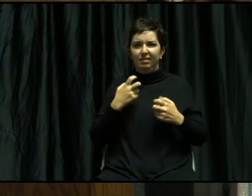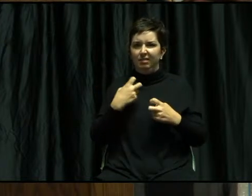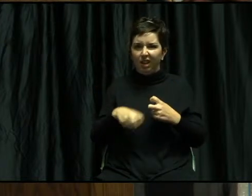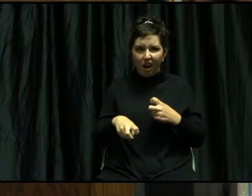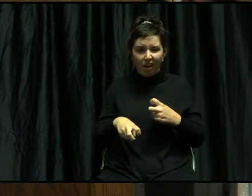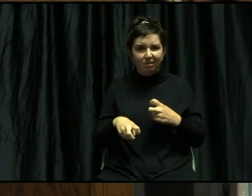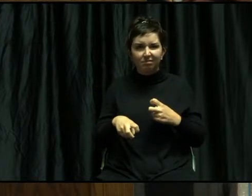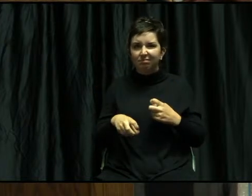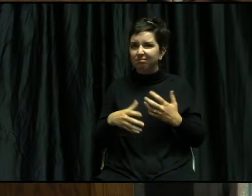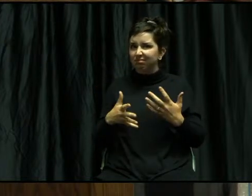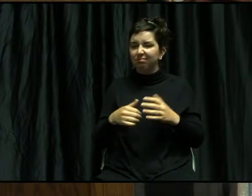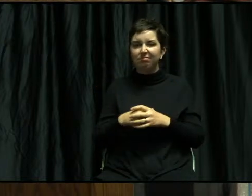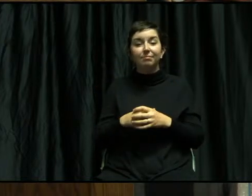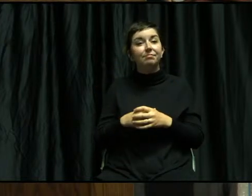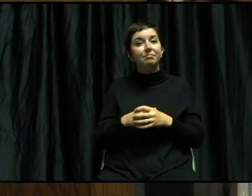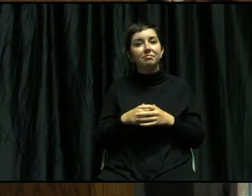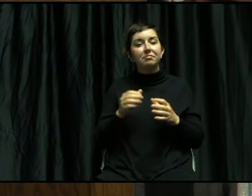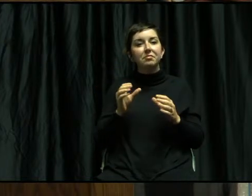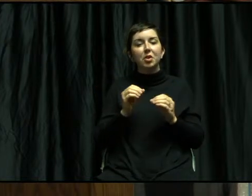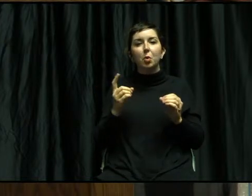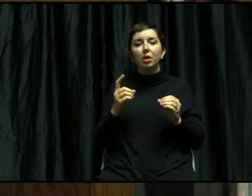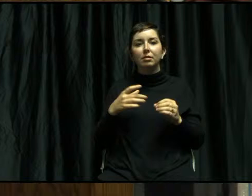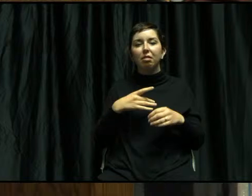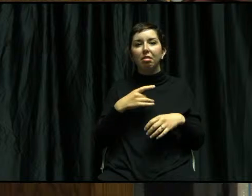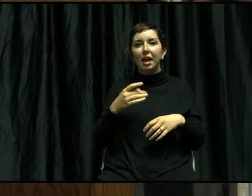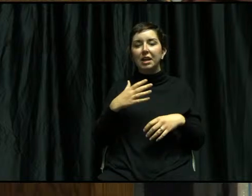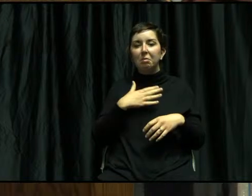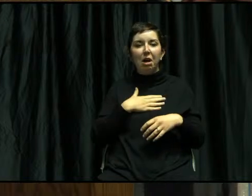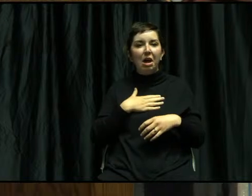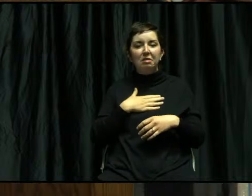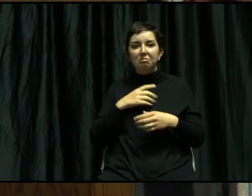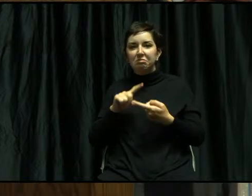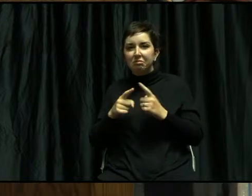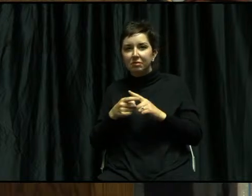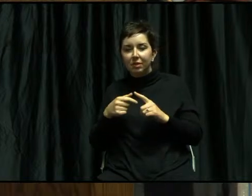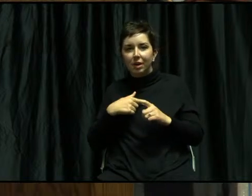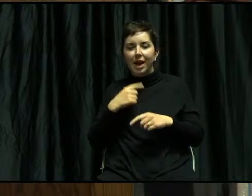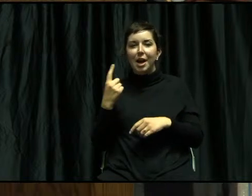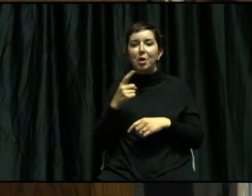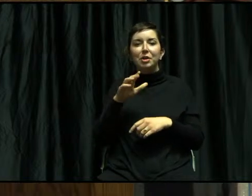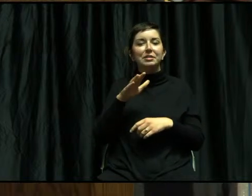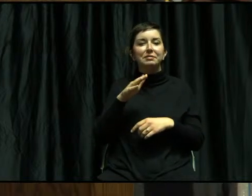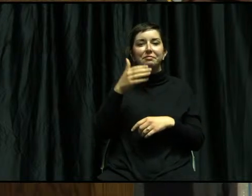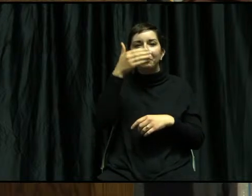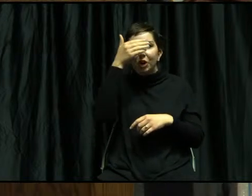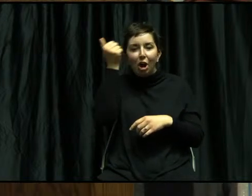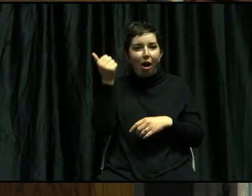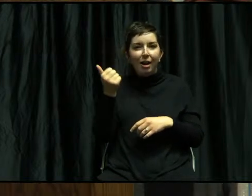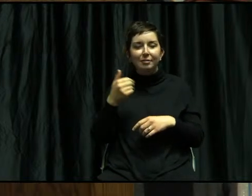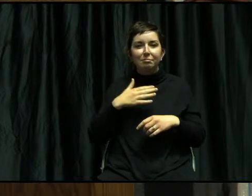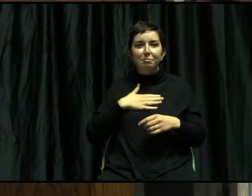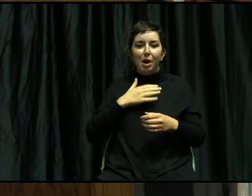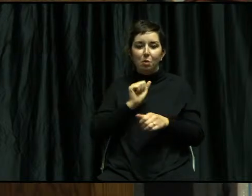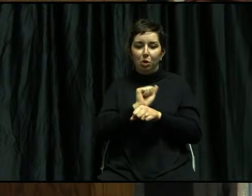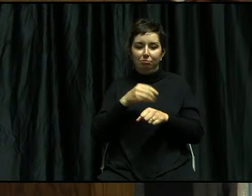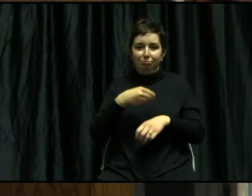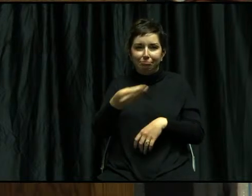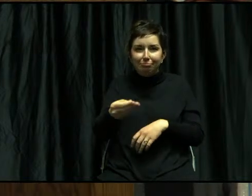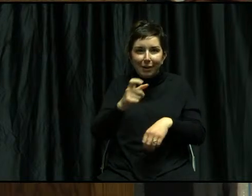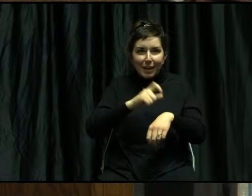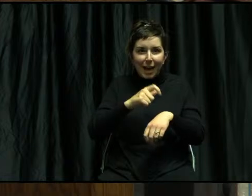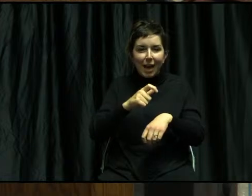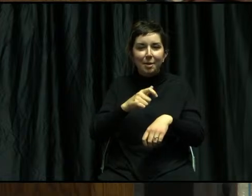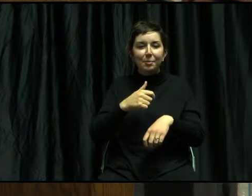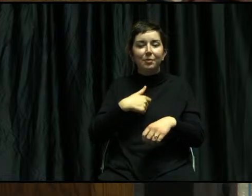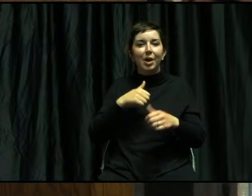ever get. Nobody liked my boyfriend. I always forgot to submit for FAFSA on time. And I tried